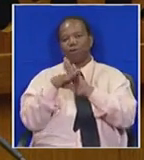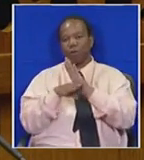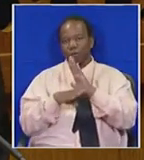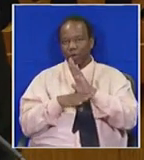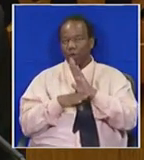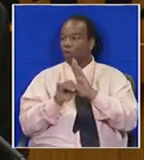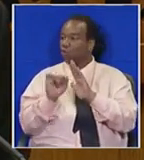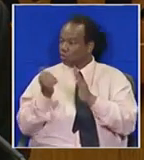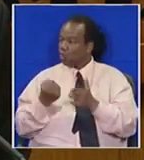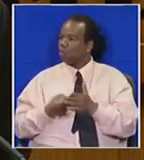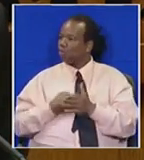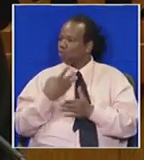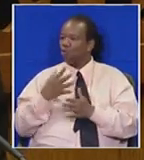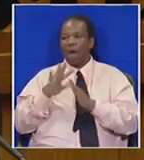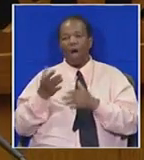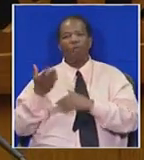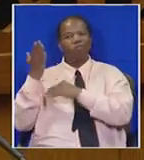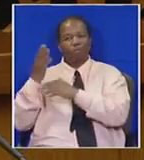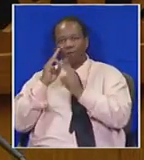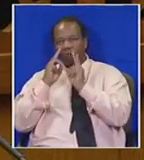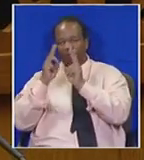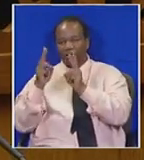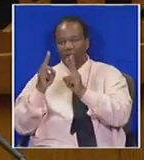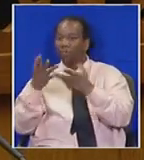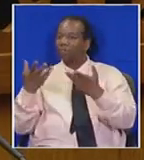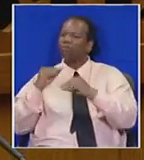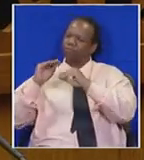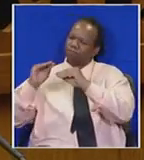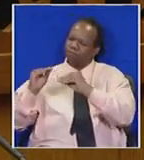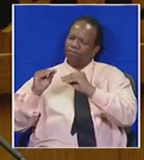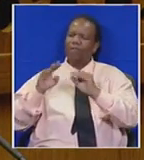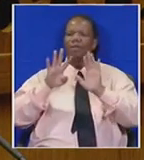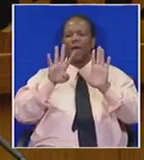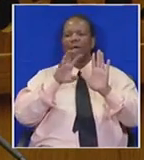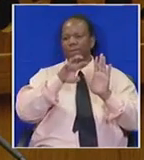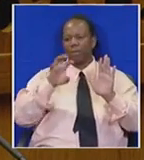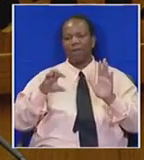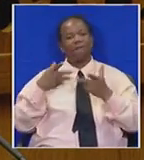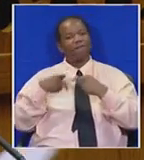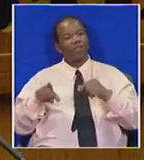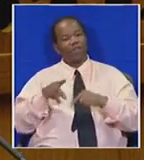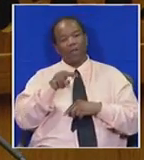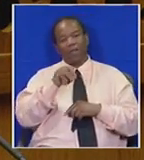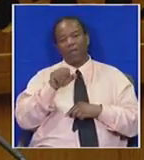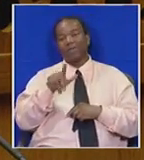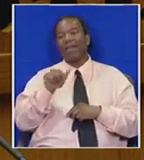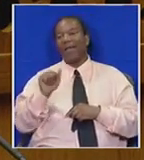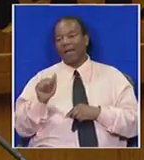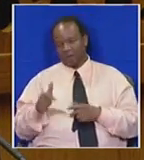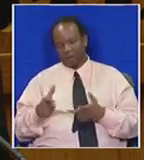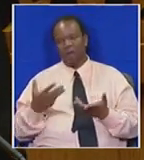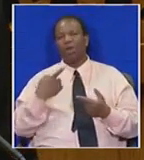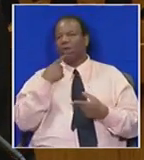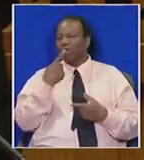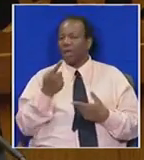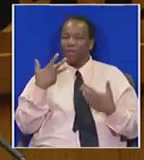young people through a road show in all 9 provinces. And following discussions at NEDLAC, we'll release information on the